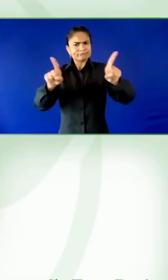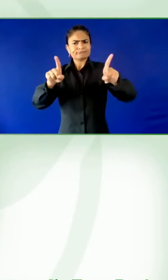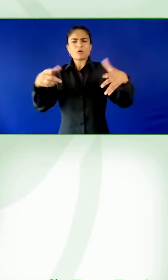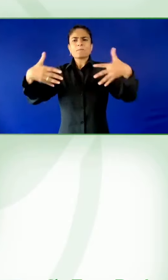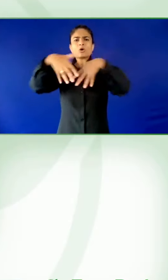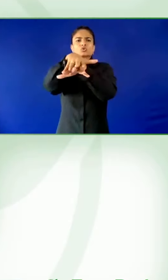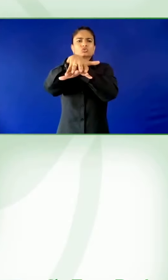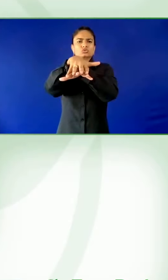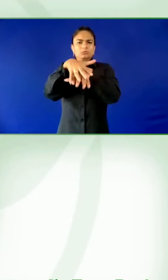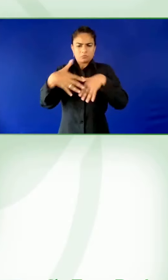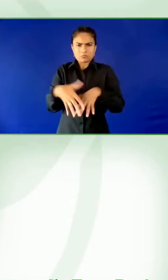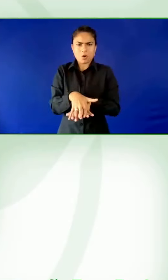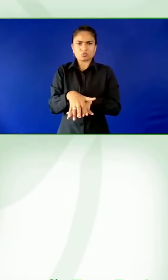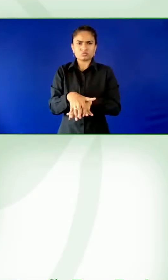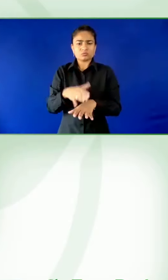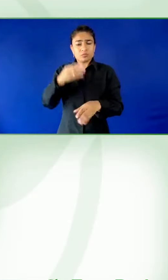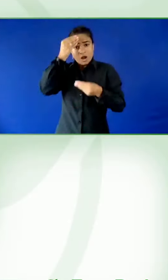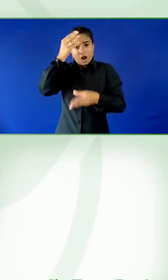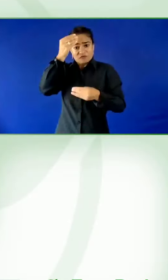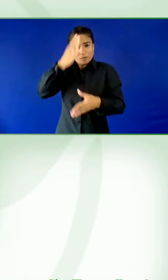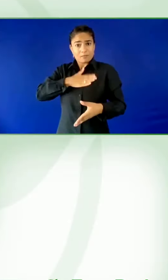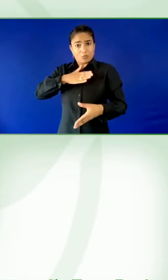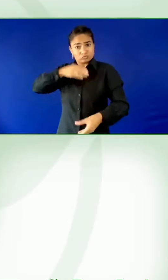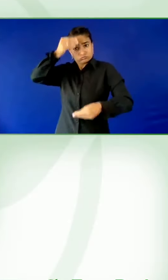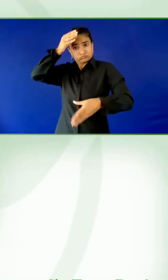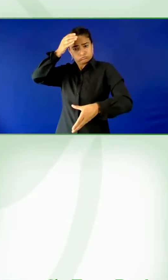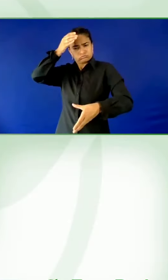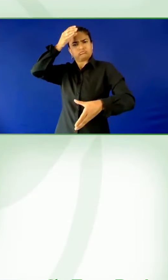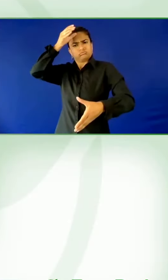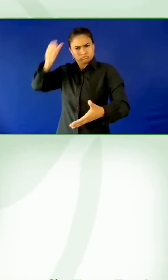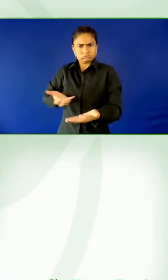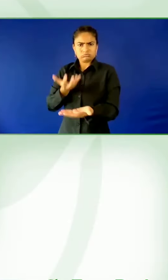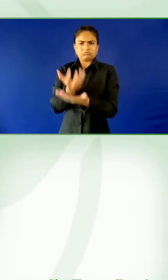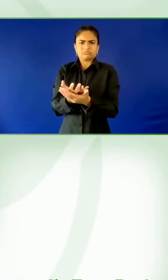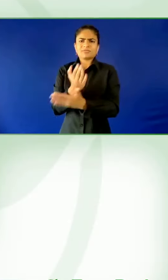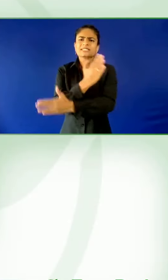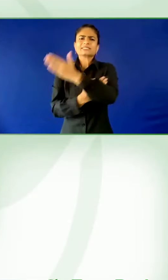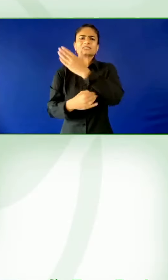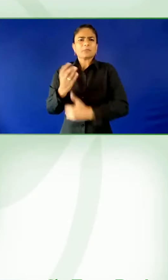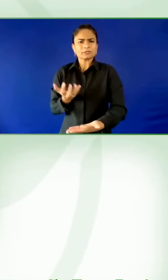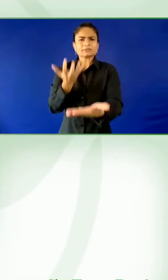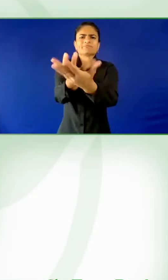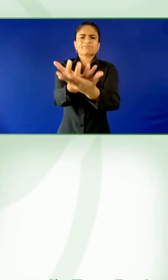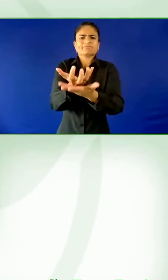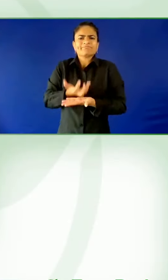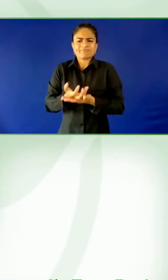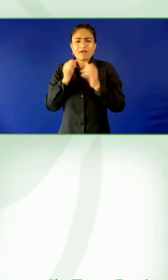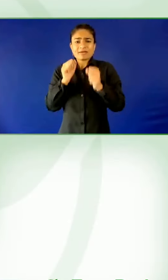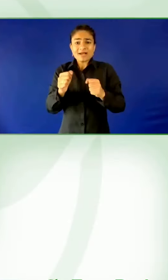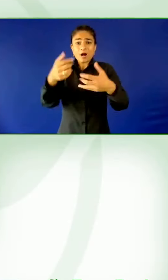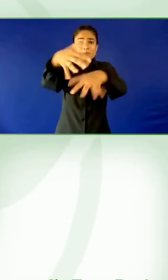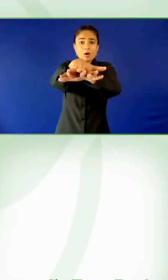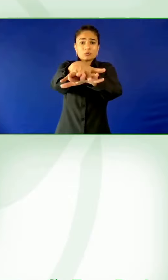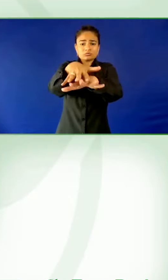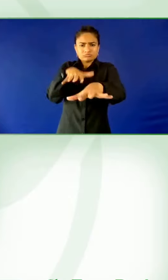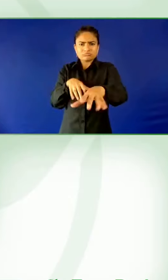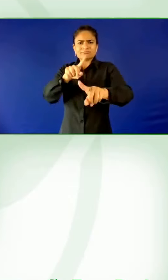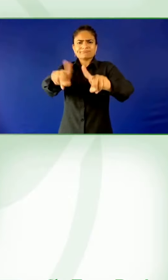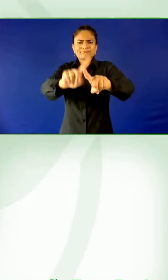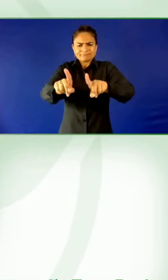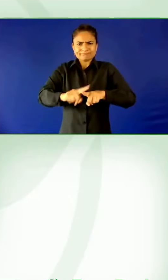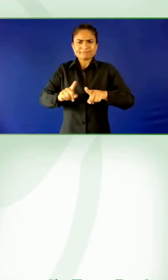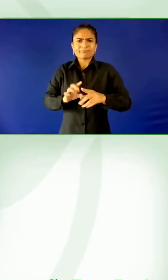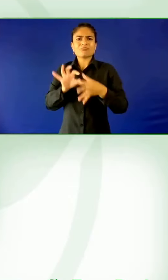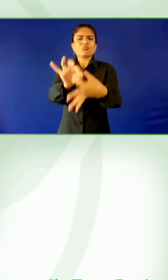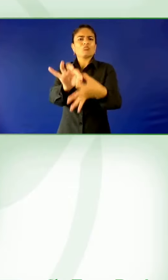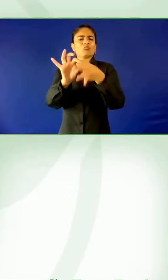players, governments, non-profit organizations, companies. So we set up training and advisory services